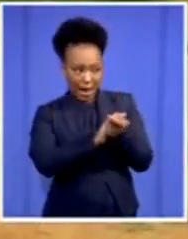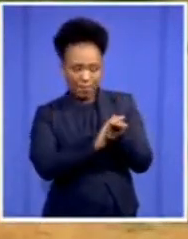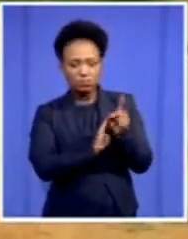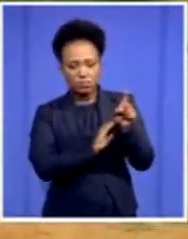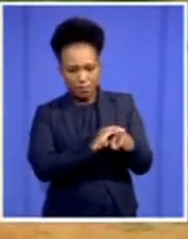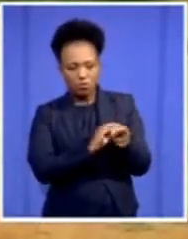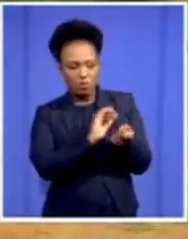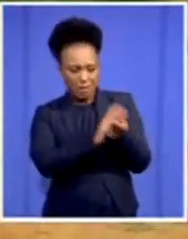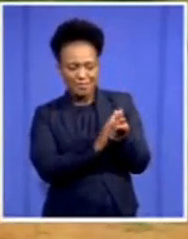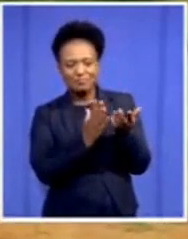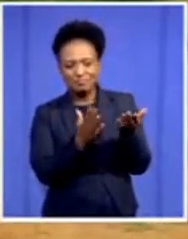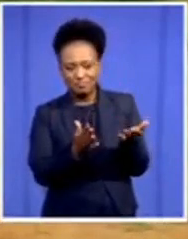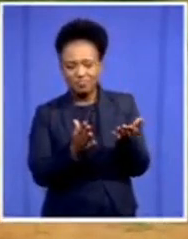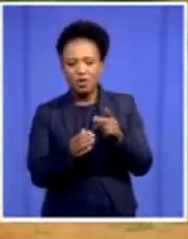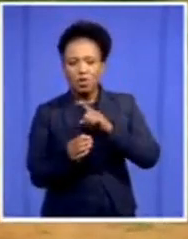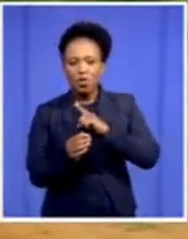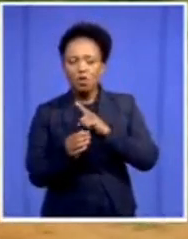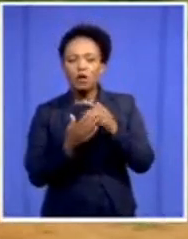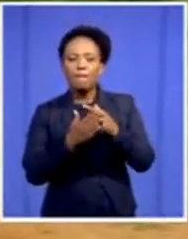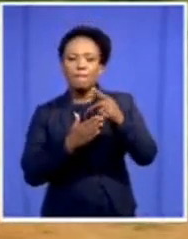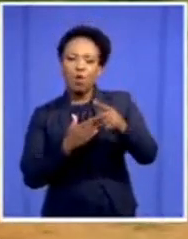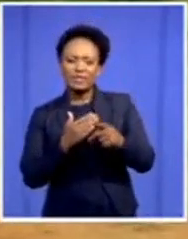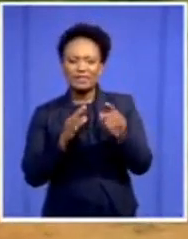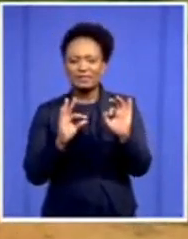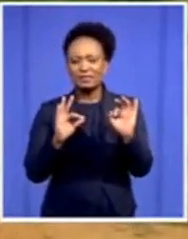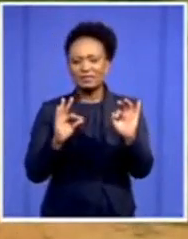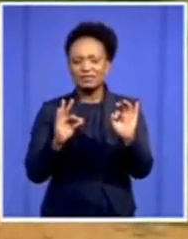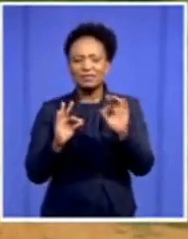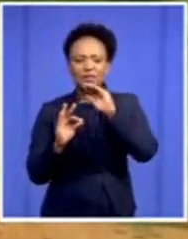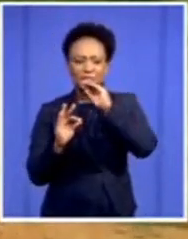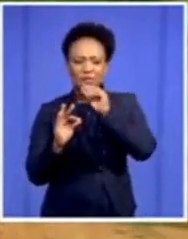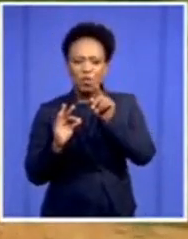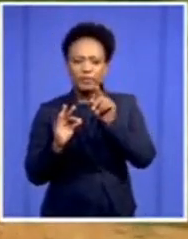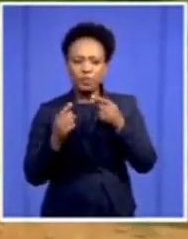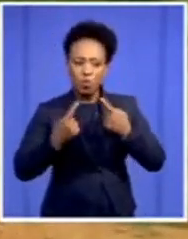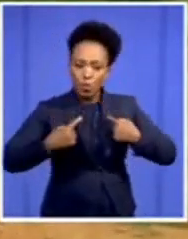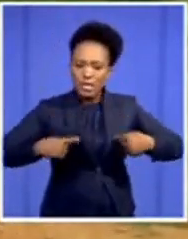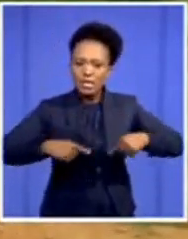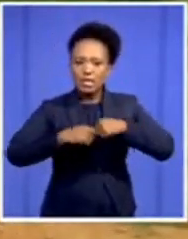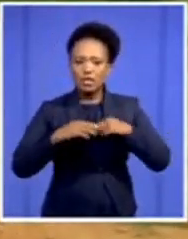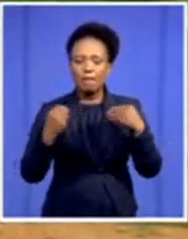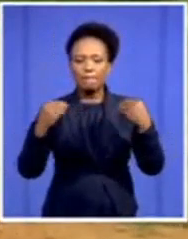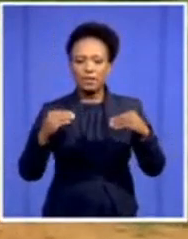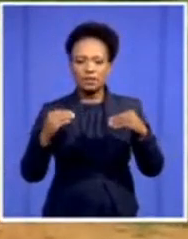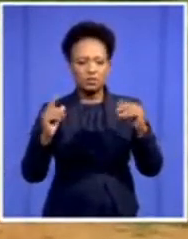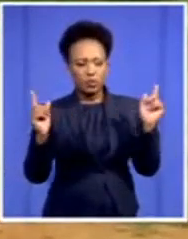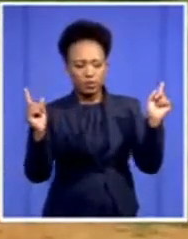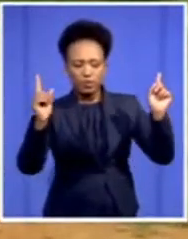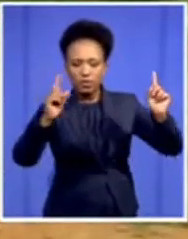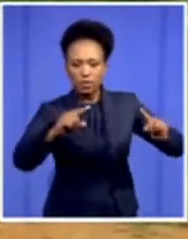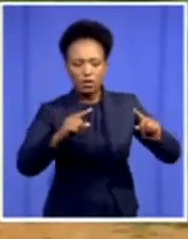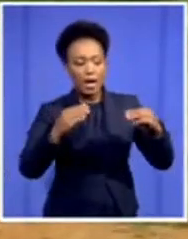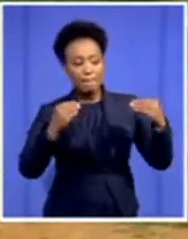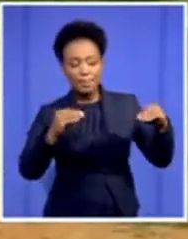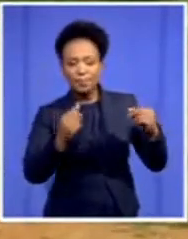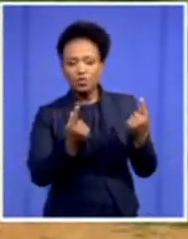catalytic projects that would have enabled us as businesses to come and do business in that area. And what we're